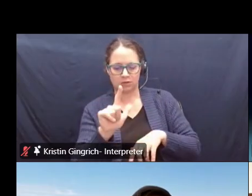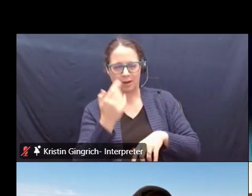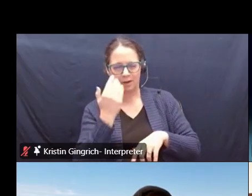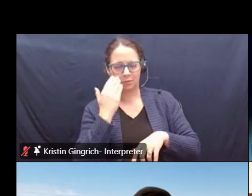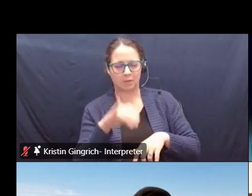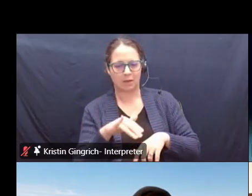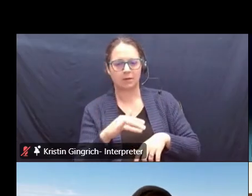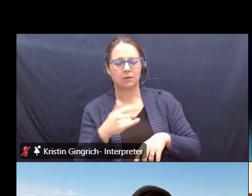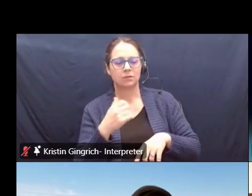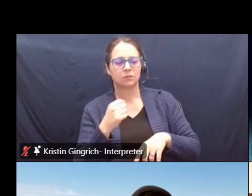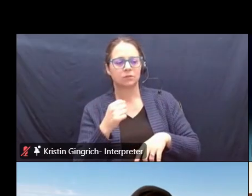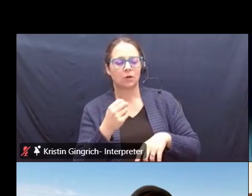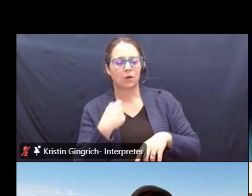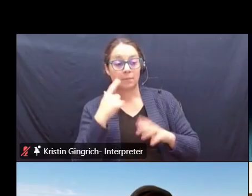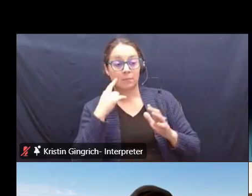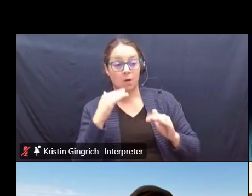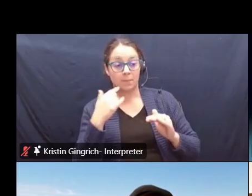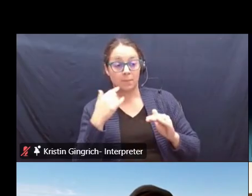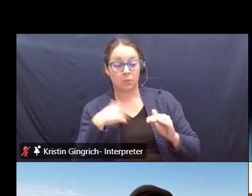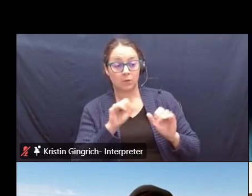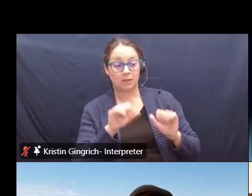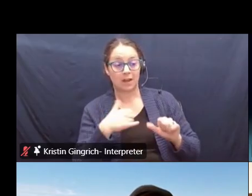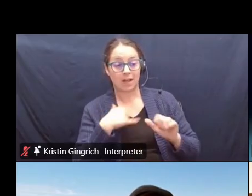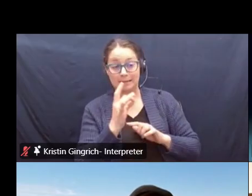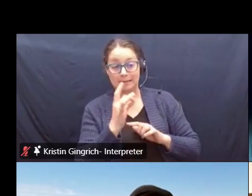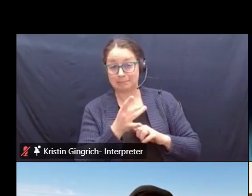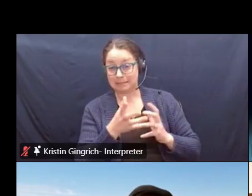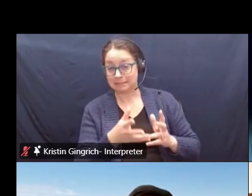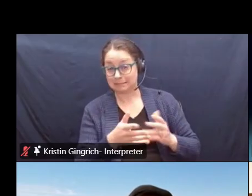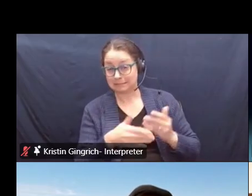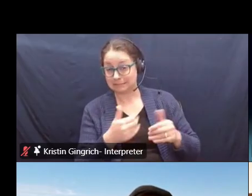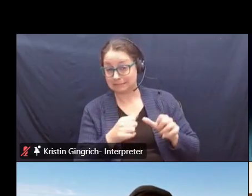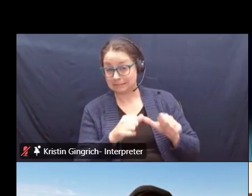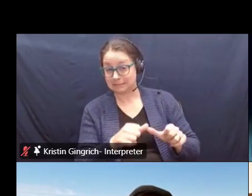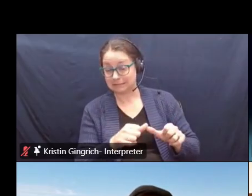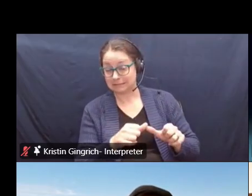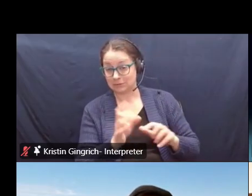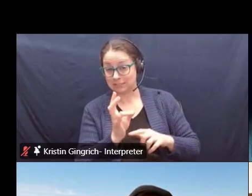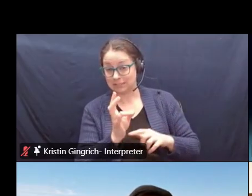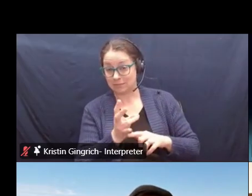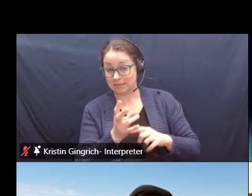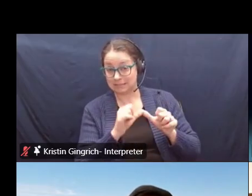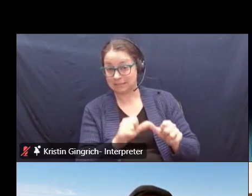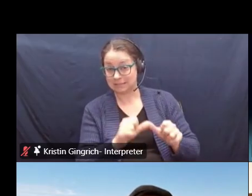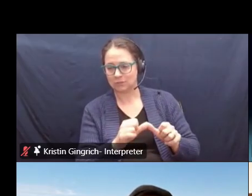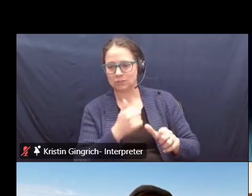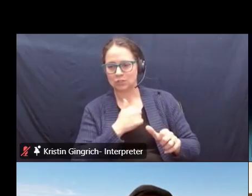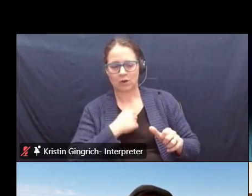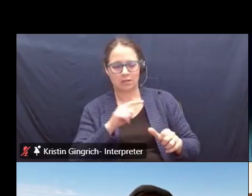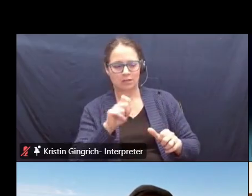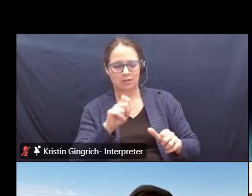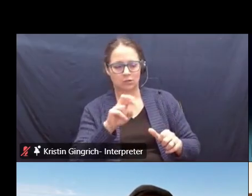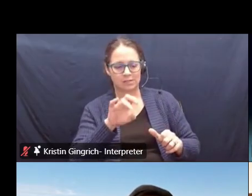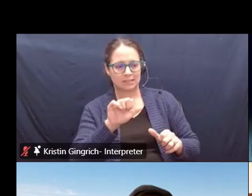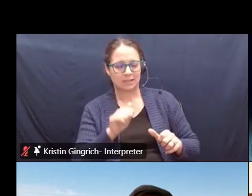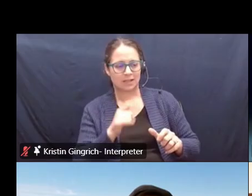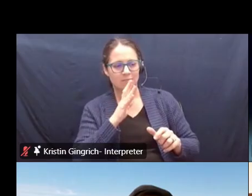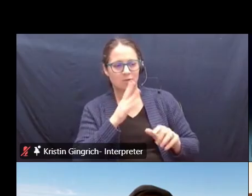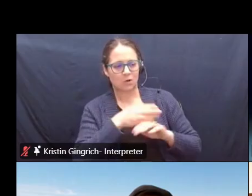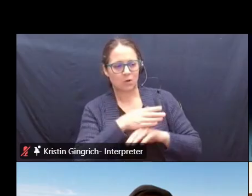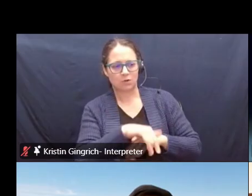and so I'm hoping that we can have like 8 more minutes or 7 more minutes. Sorry, Teresa, if I'm talking over